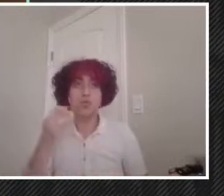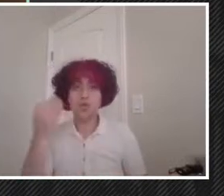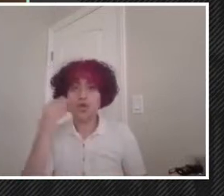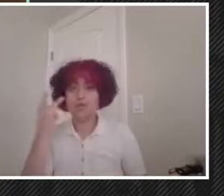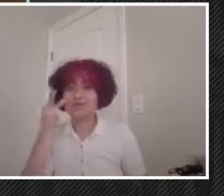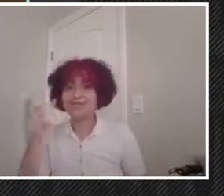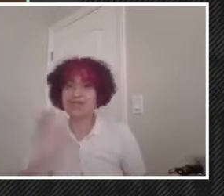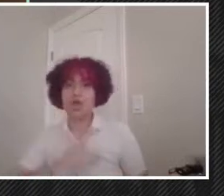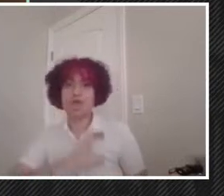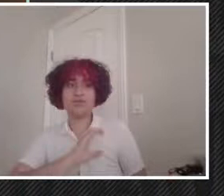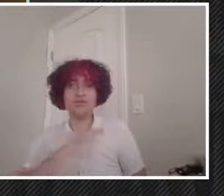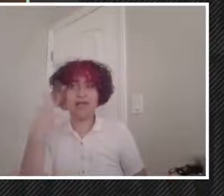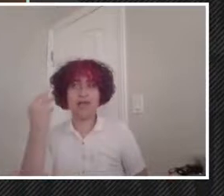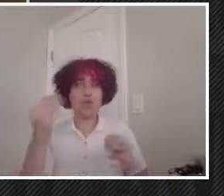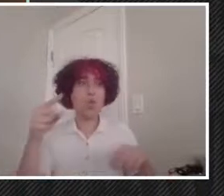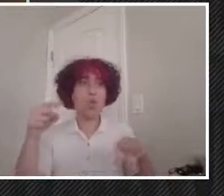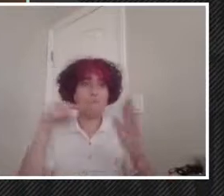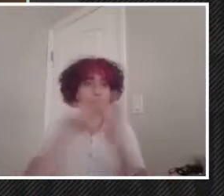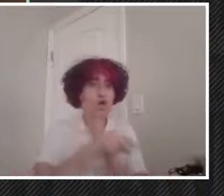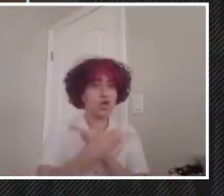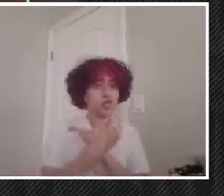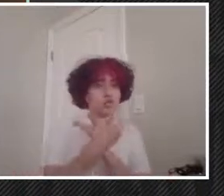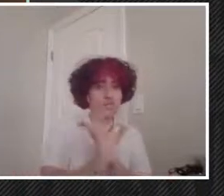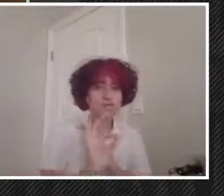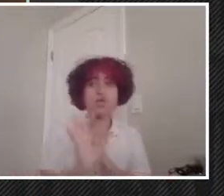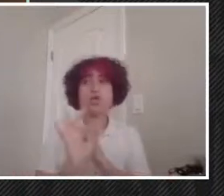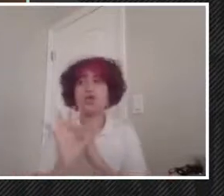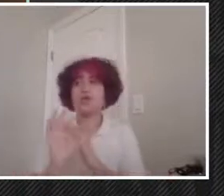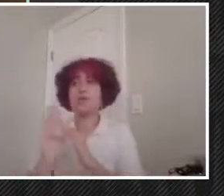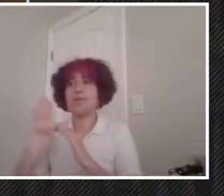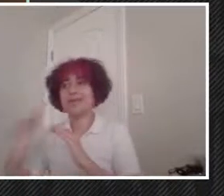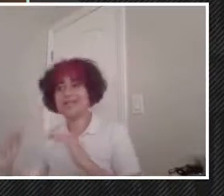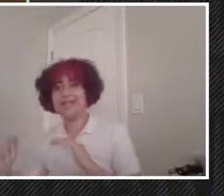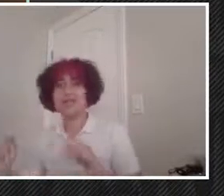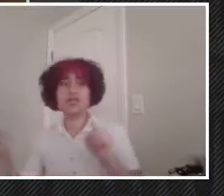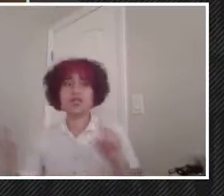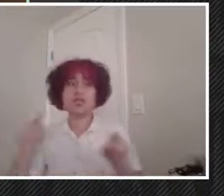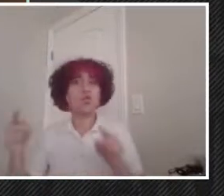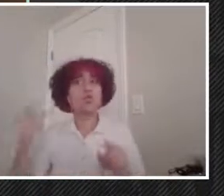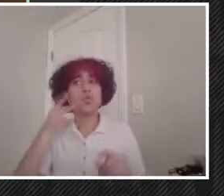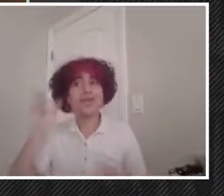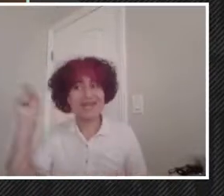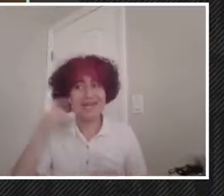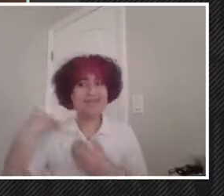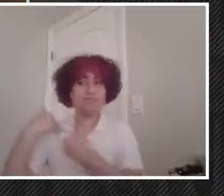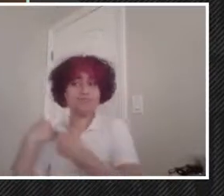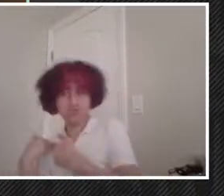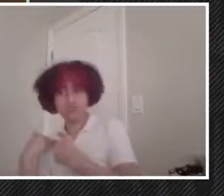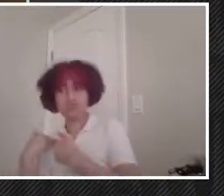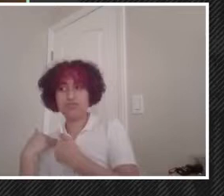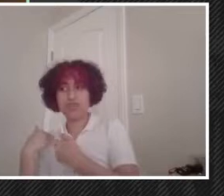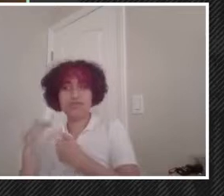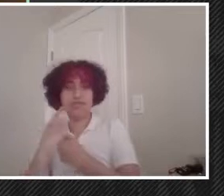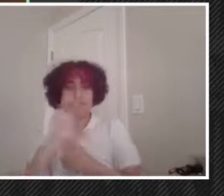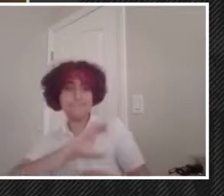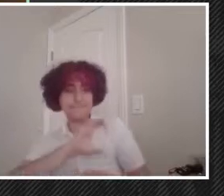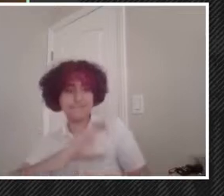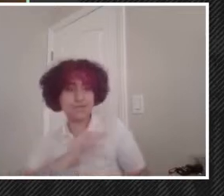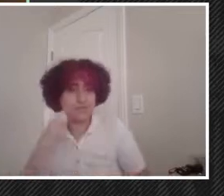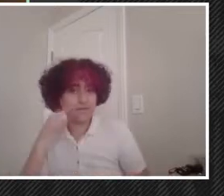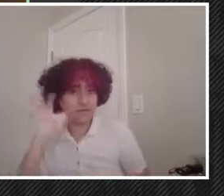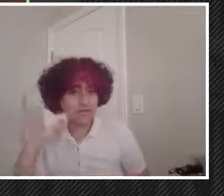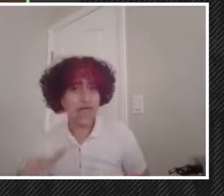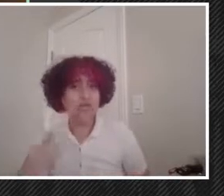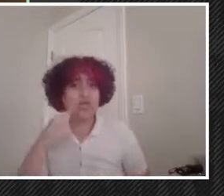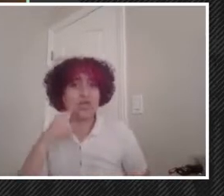Jefferson or George Floyd who need to be held accountable in departments that need to be revamped. And as long as we tie our attention to